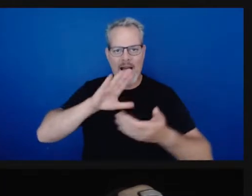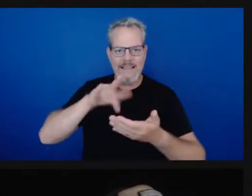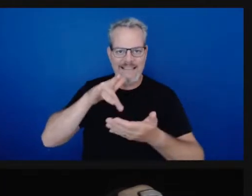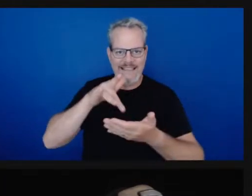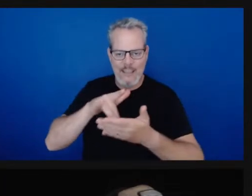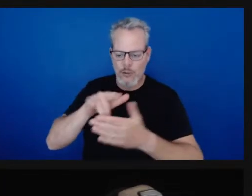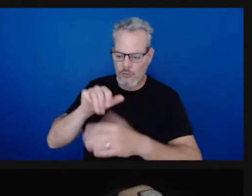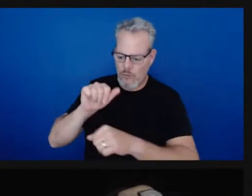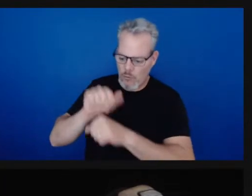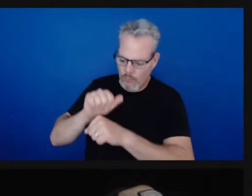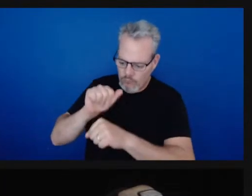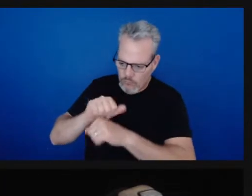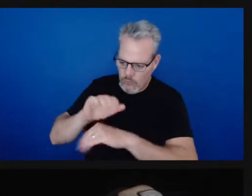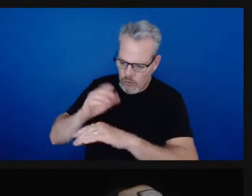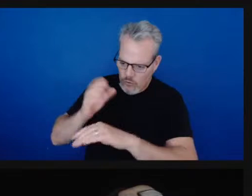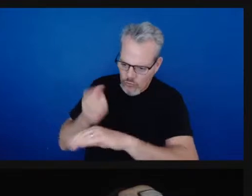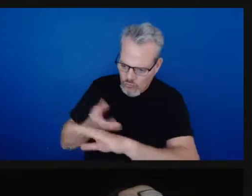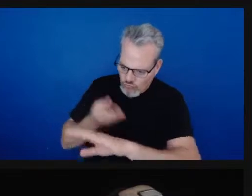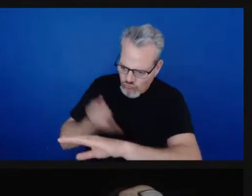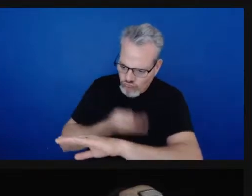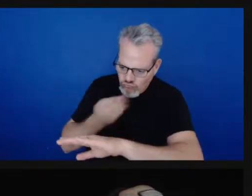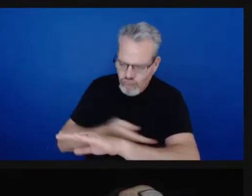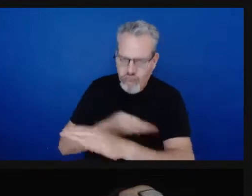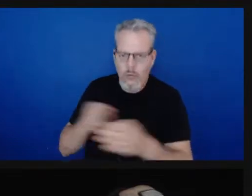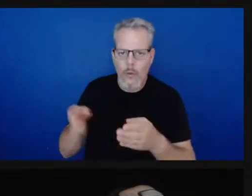actually did a good amount of that.